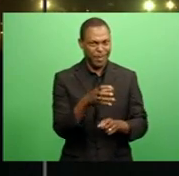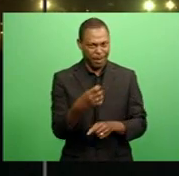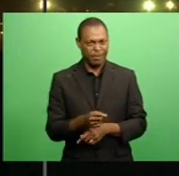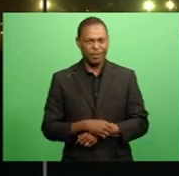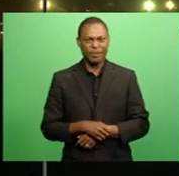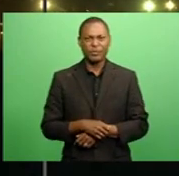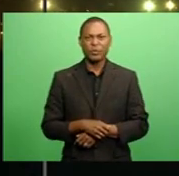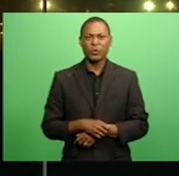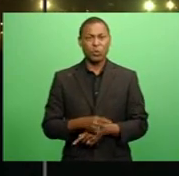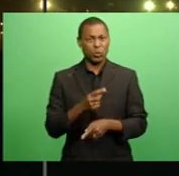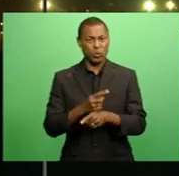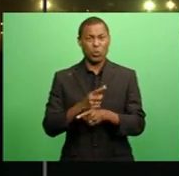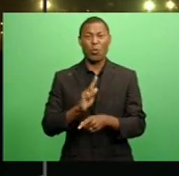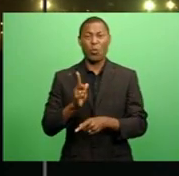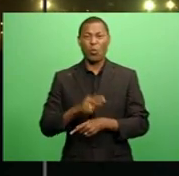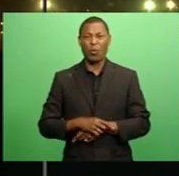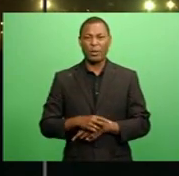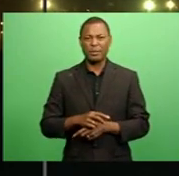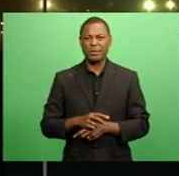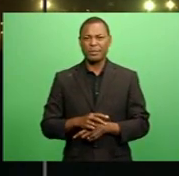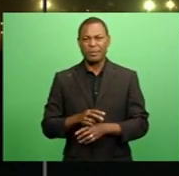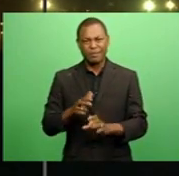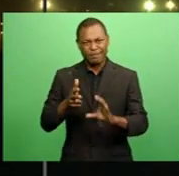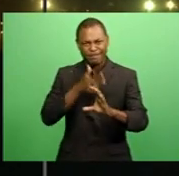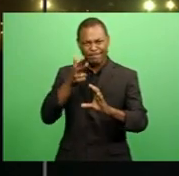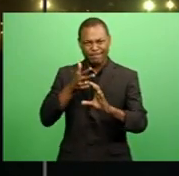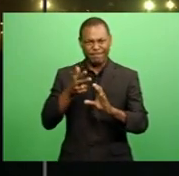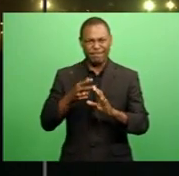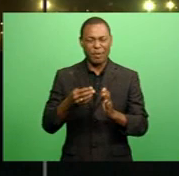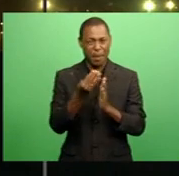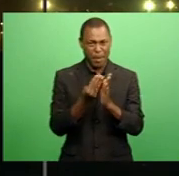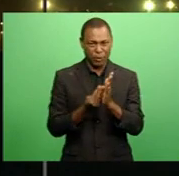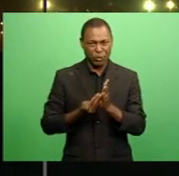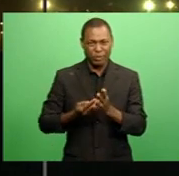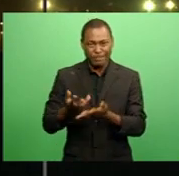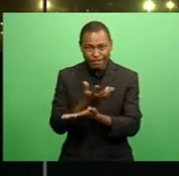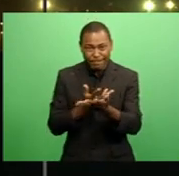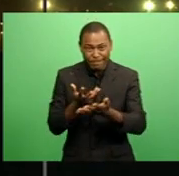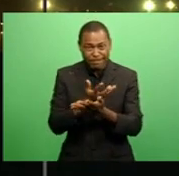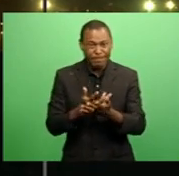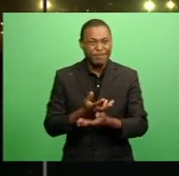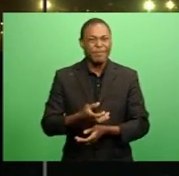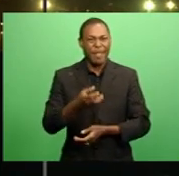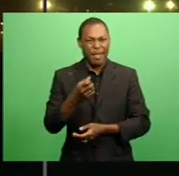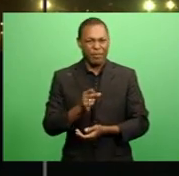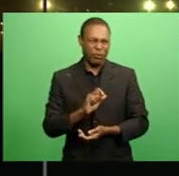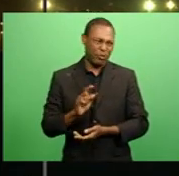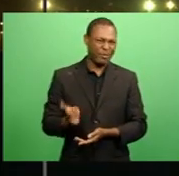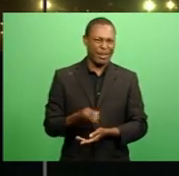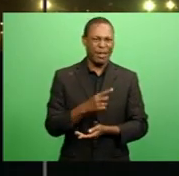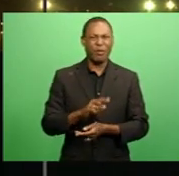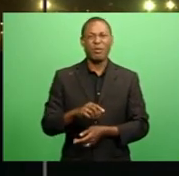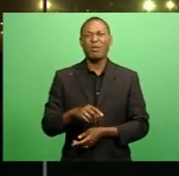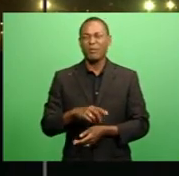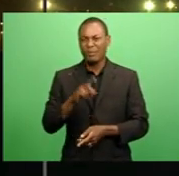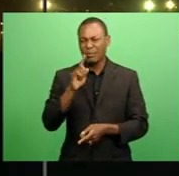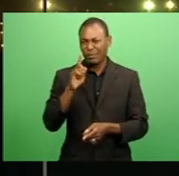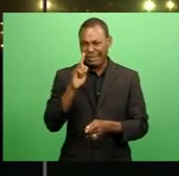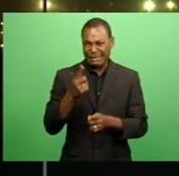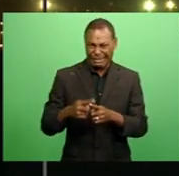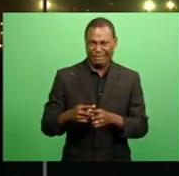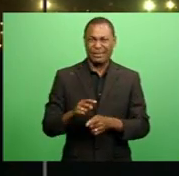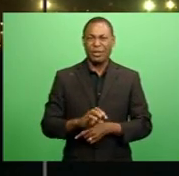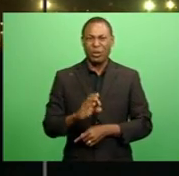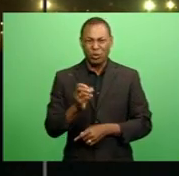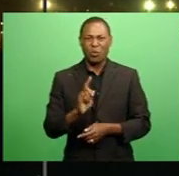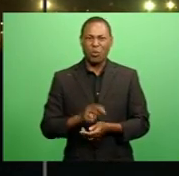Speaking during the virtual budget consultation, Sayed Kayum confirmed he is undergoing medical treatment. He also clarified that his treatment is personal and